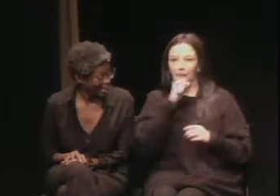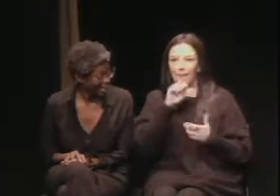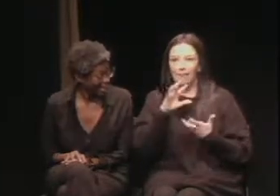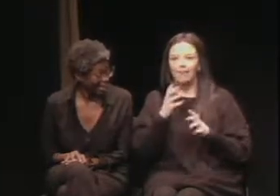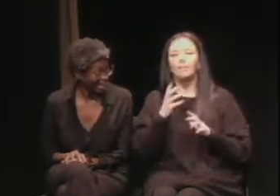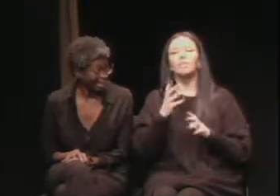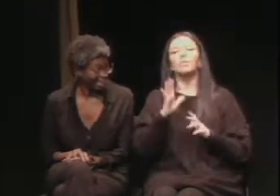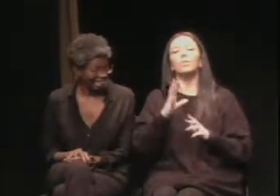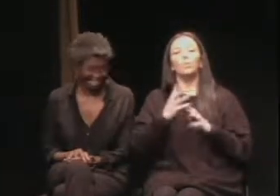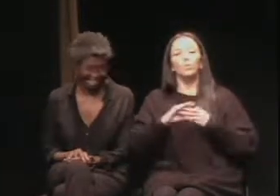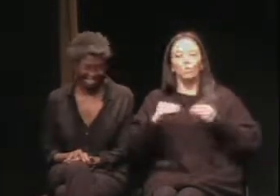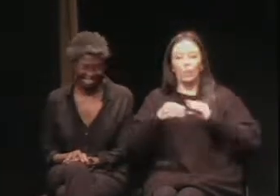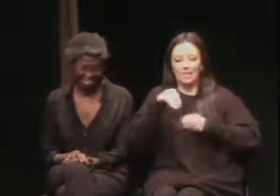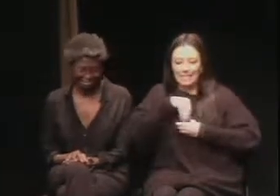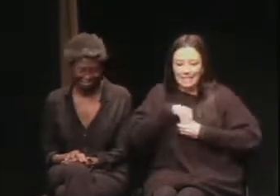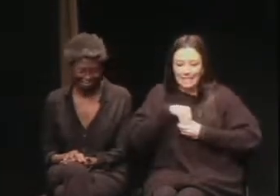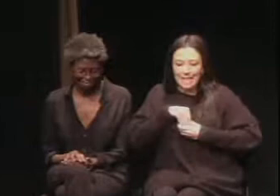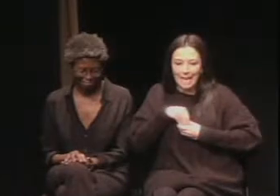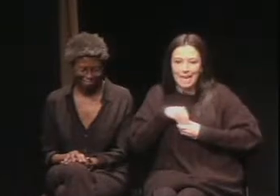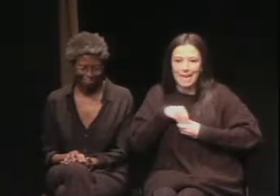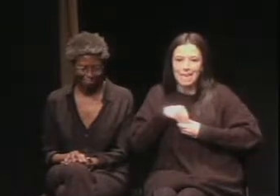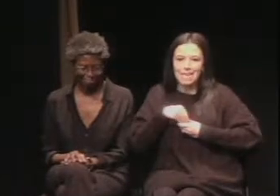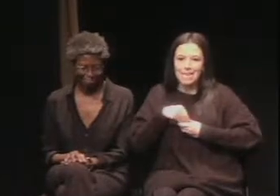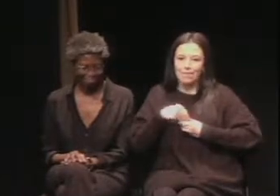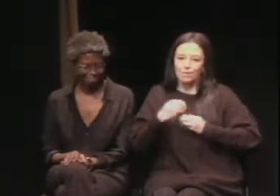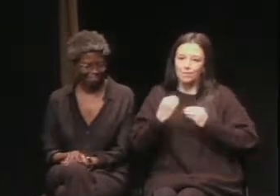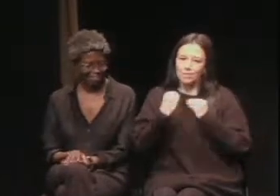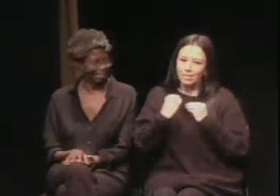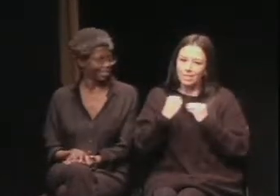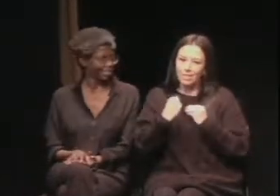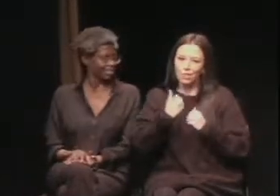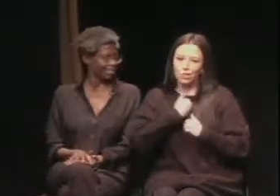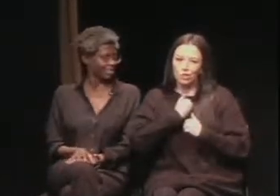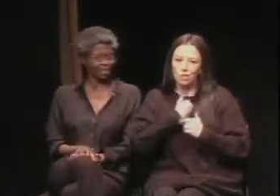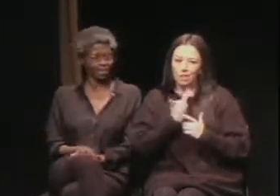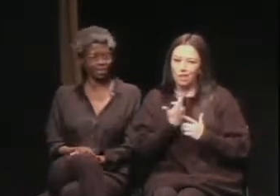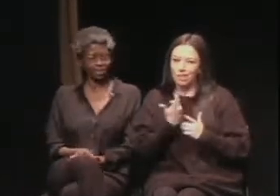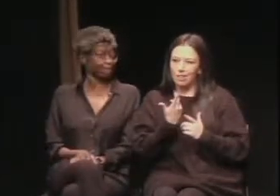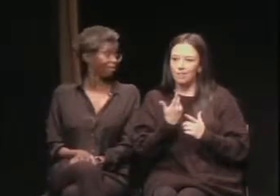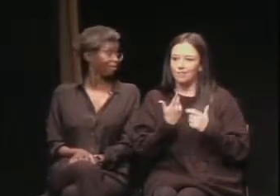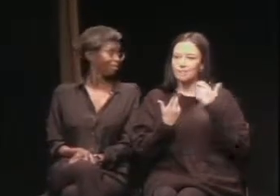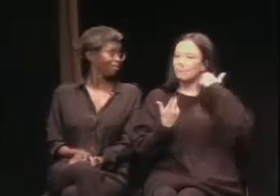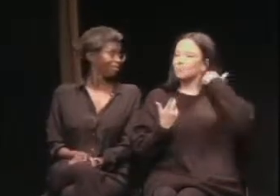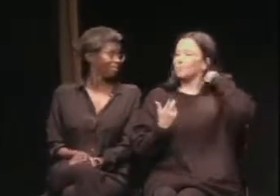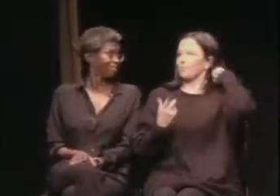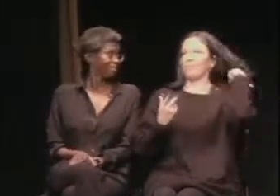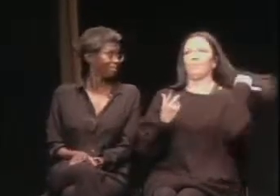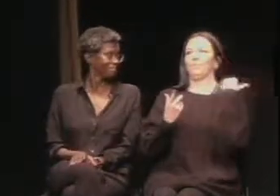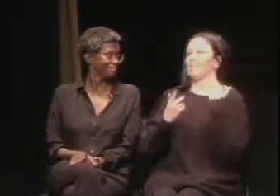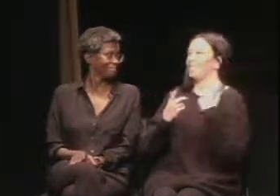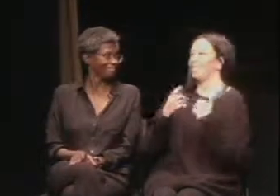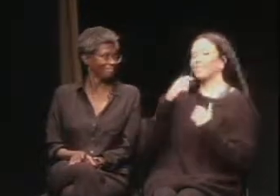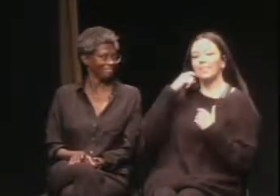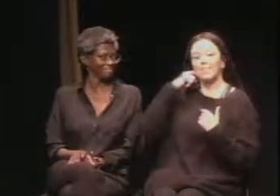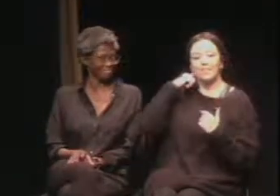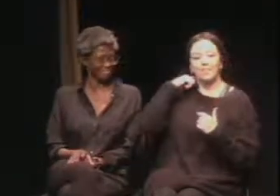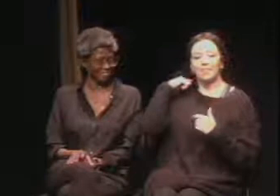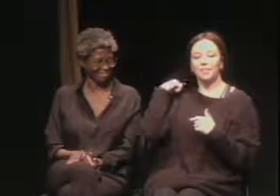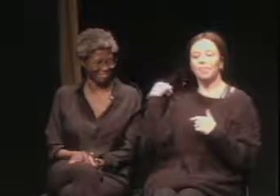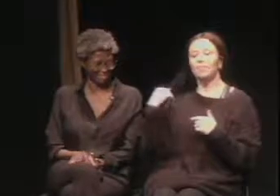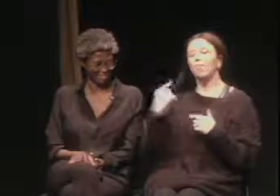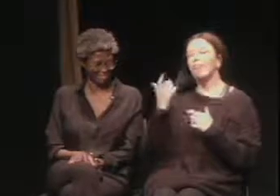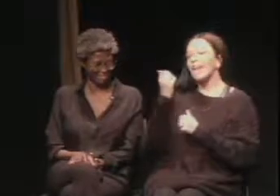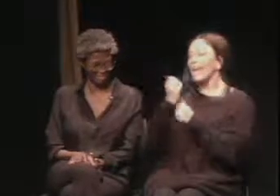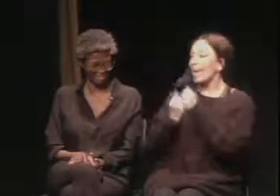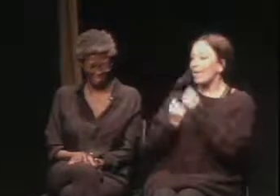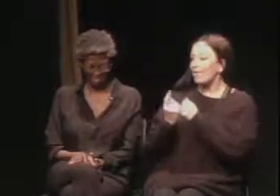Disrupted these stories that you had been telling yourself, that you had been reinforcing inside of yourself. As I got older and I met, even in my peer group, right,